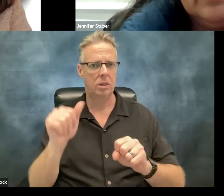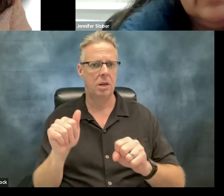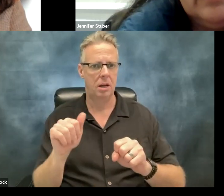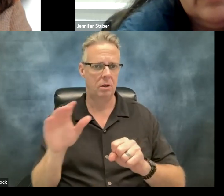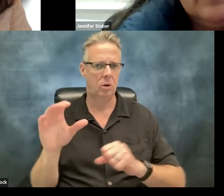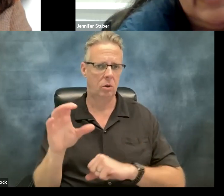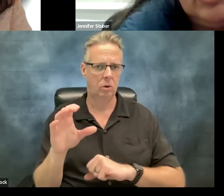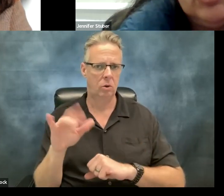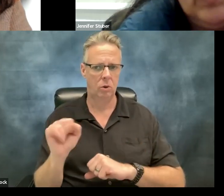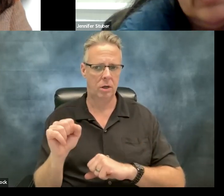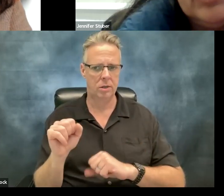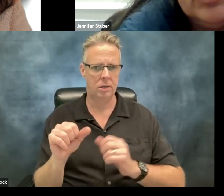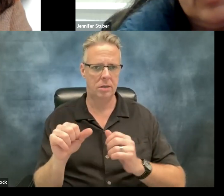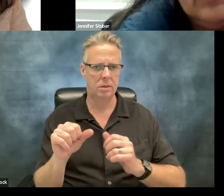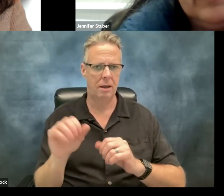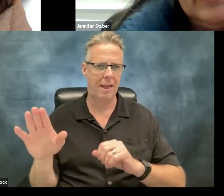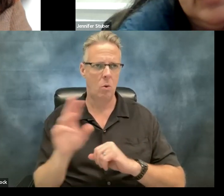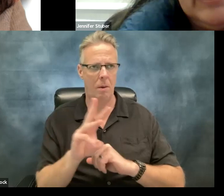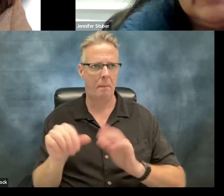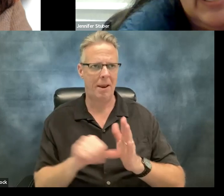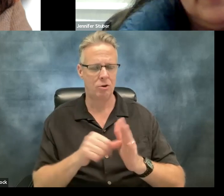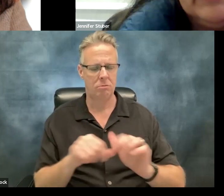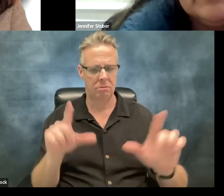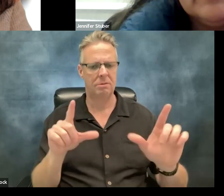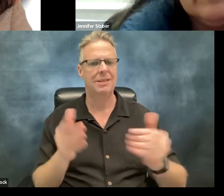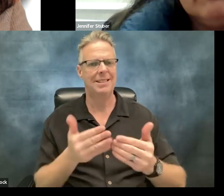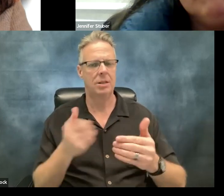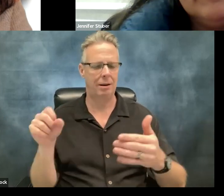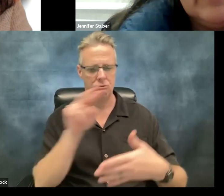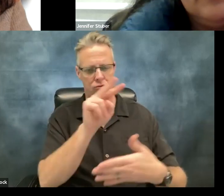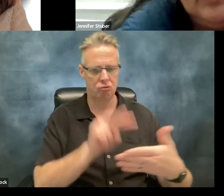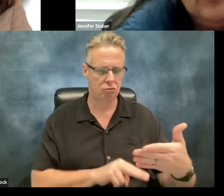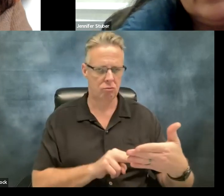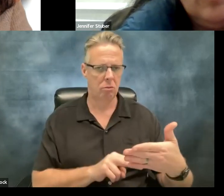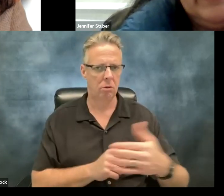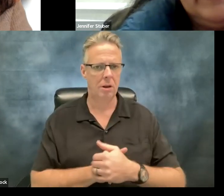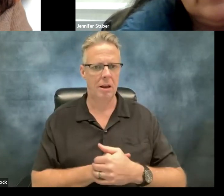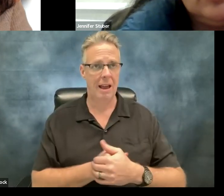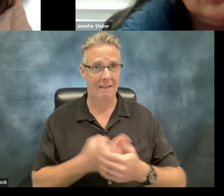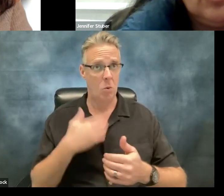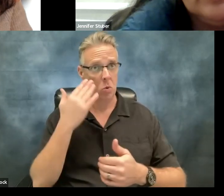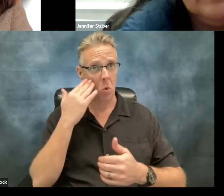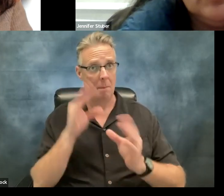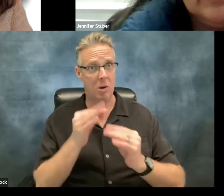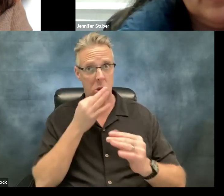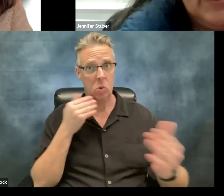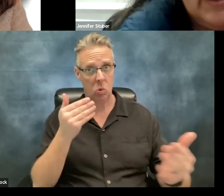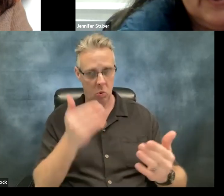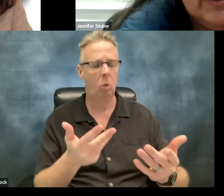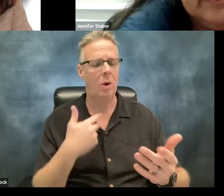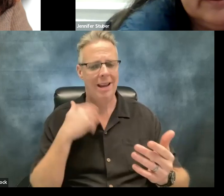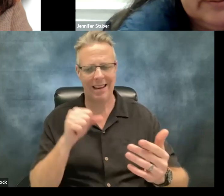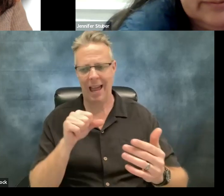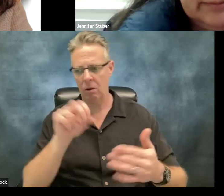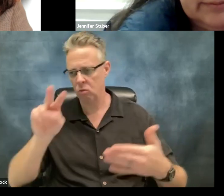CRIS page as well, just so if in case that happens, and if we know it's coming, that's just awesome. Just wanted to put that